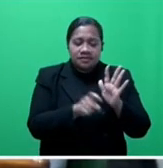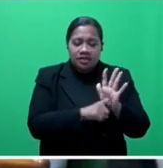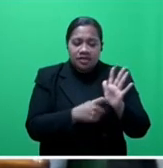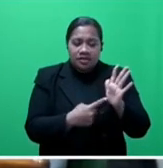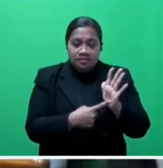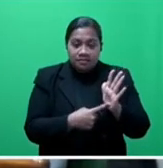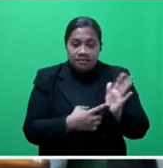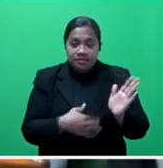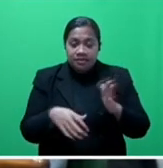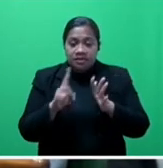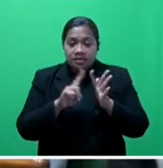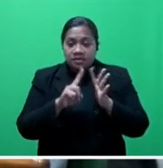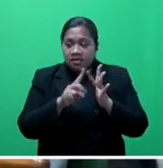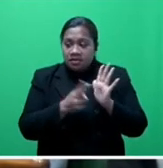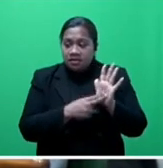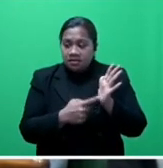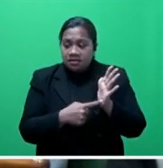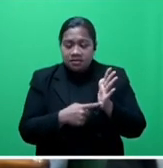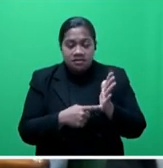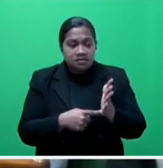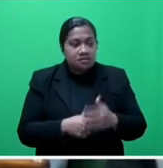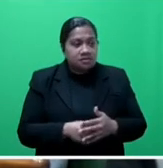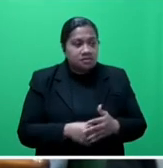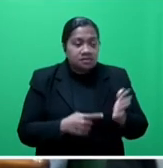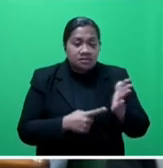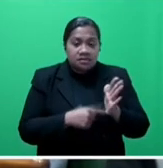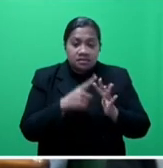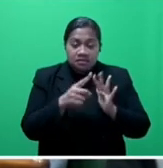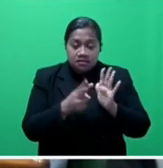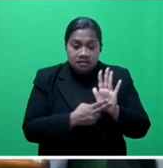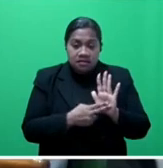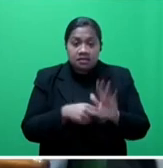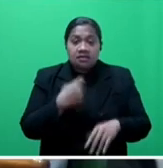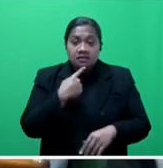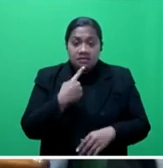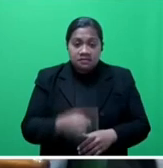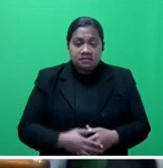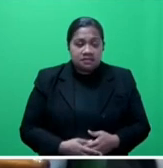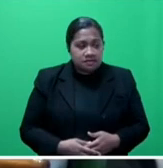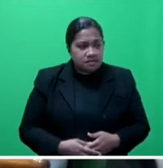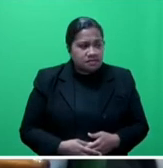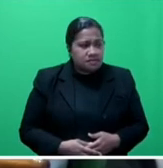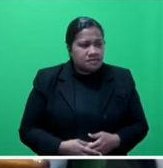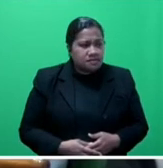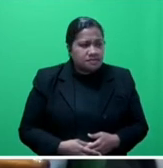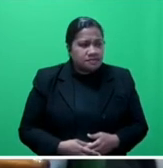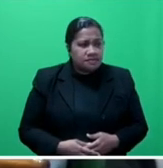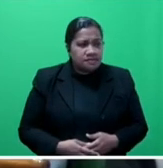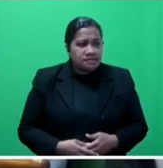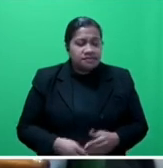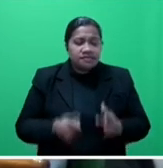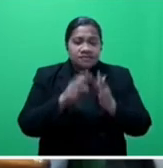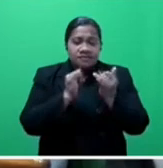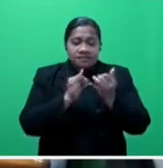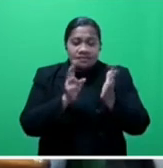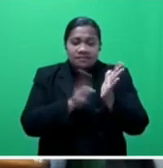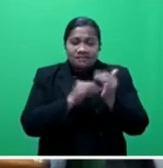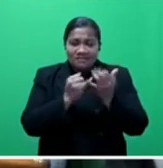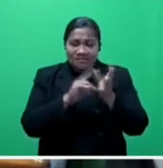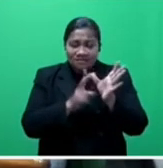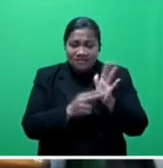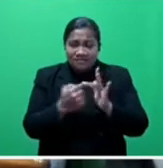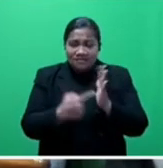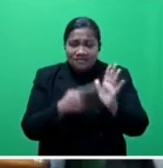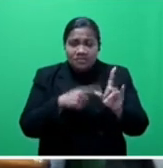said, and I quote, "Insanity is doing the same thing over and over and over again and expecting different results."